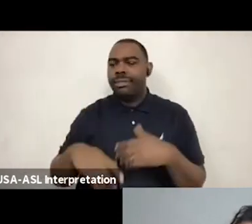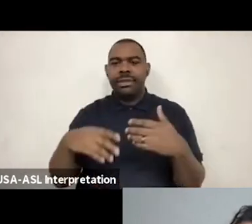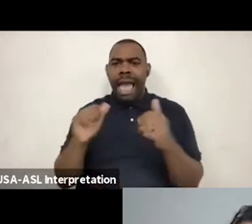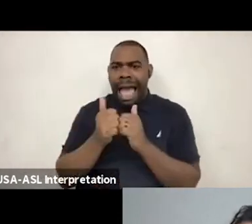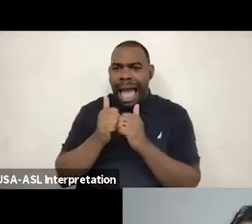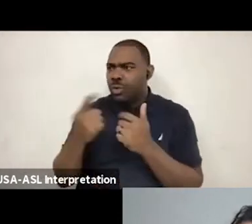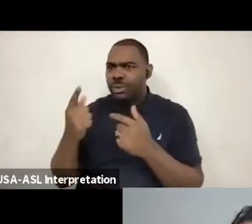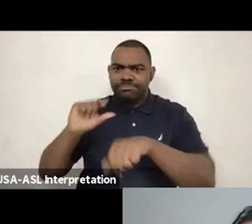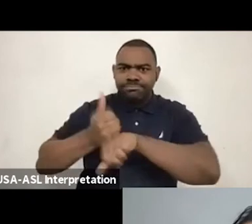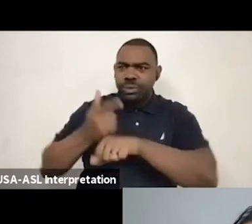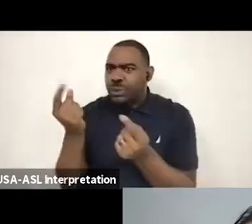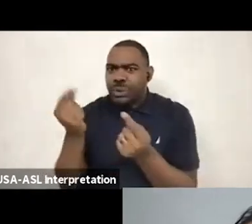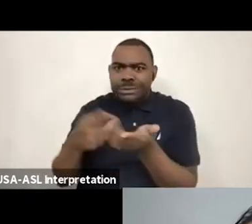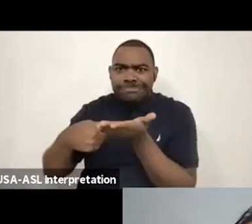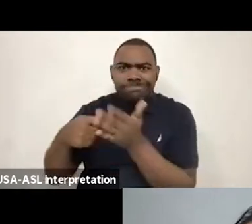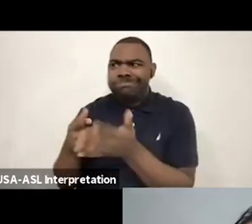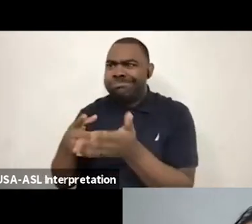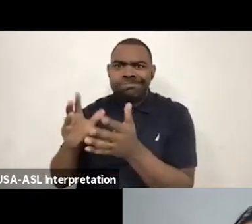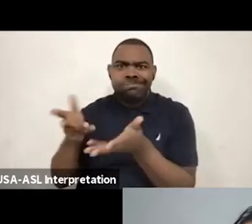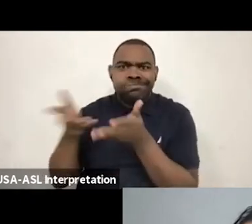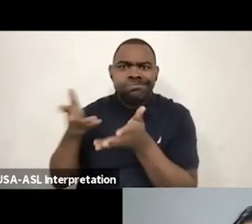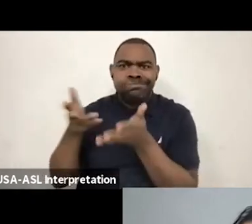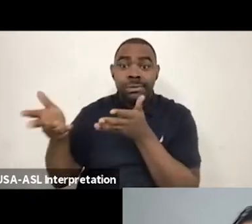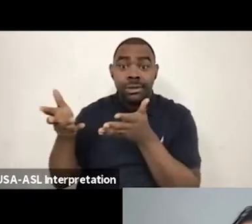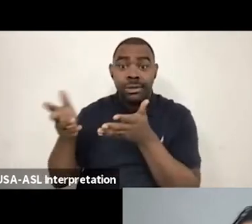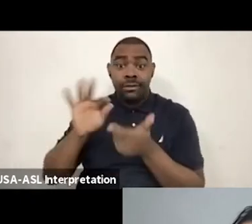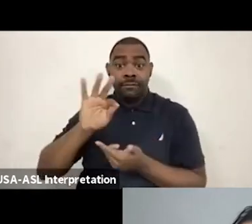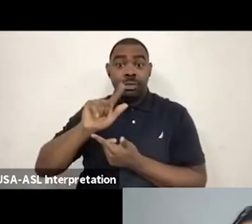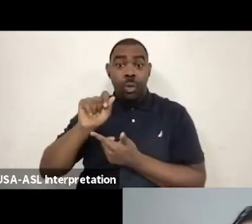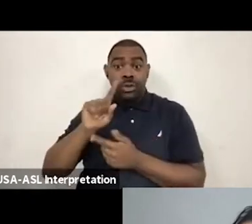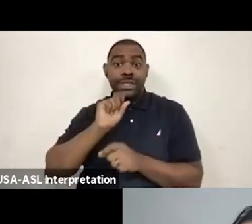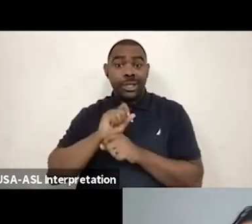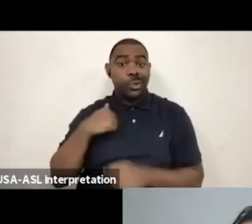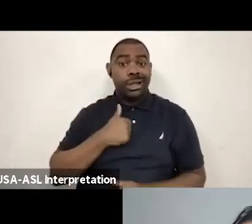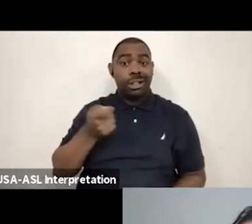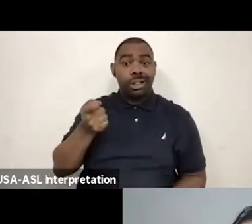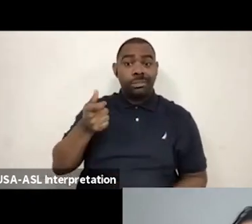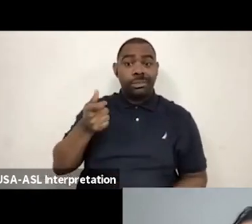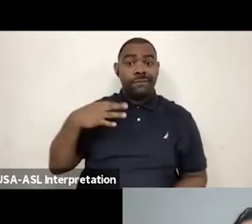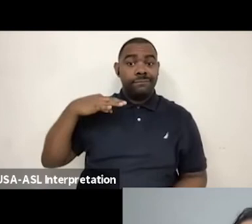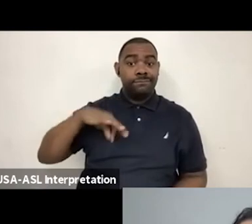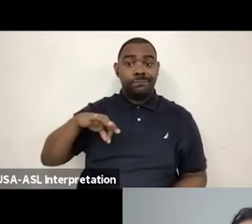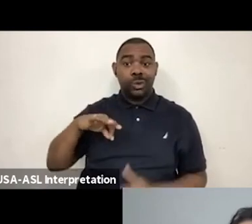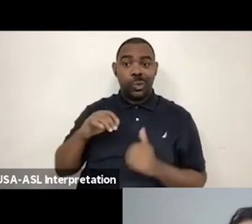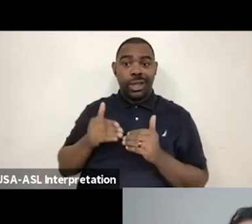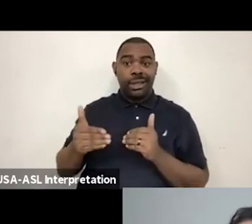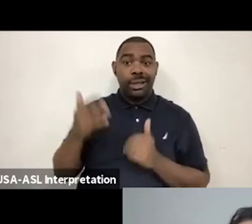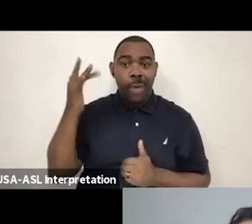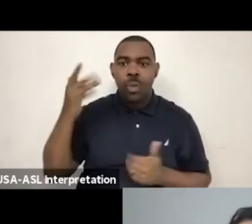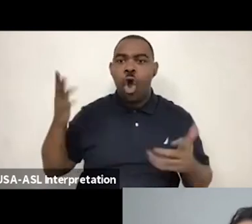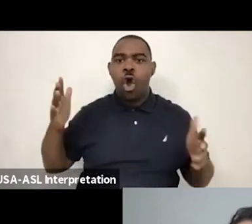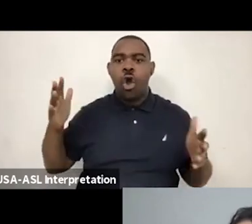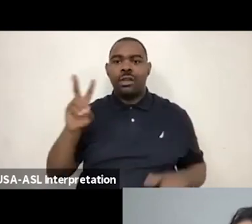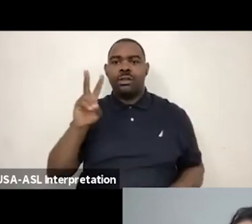were conversations about how do we go virtual. We in Florida, we were at a bit of an advantage because we